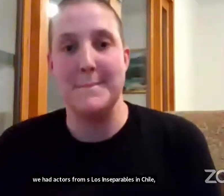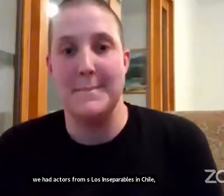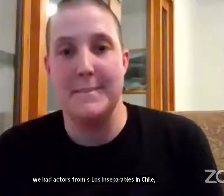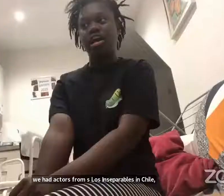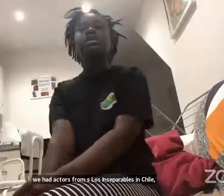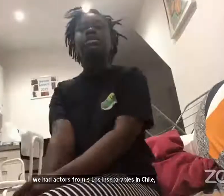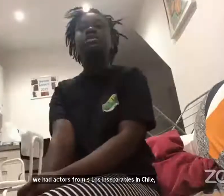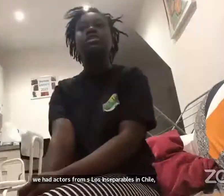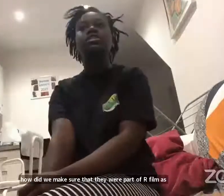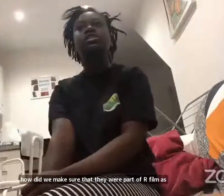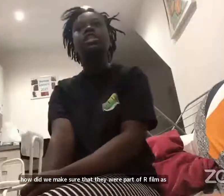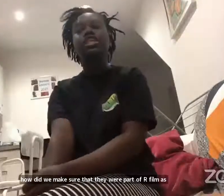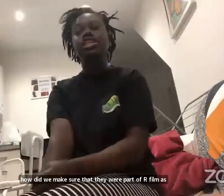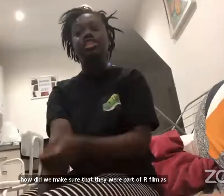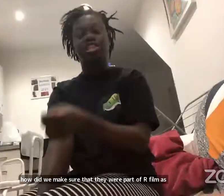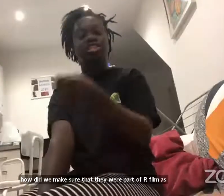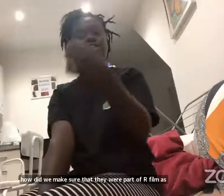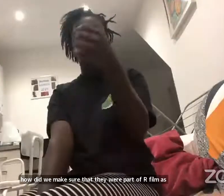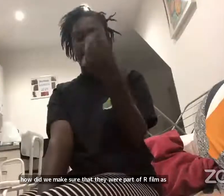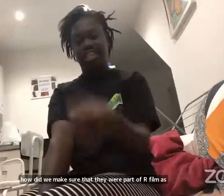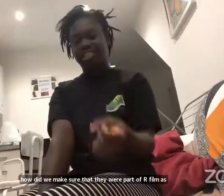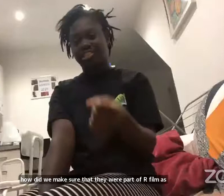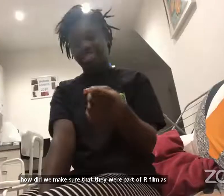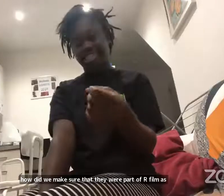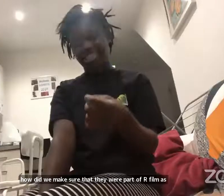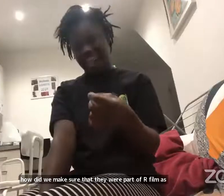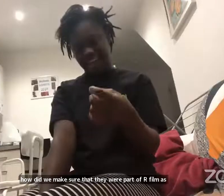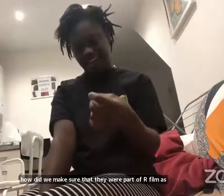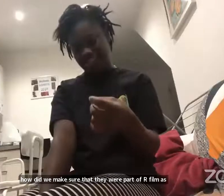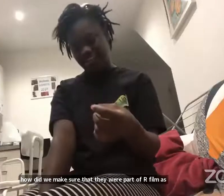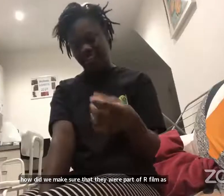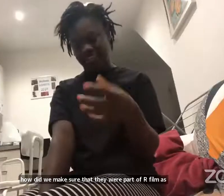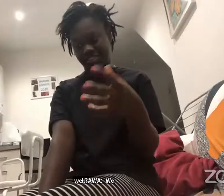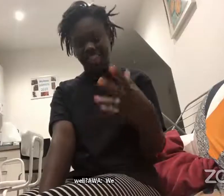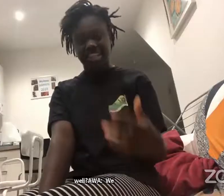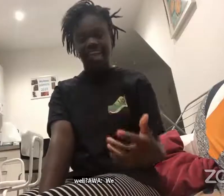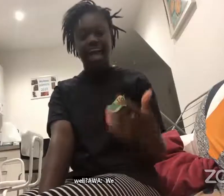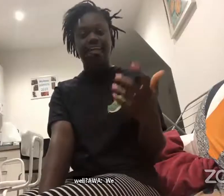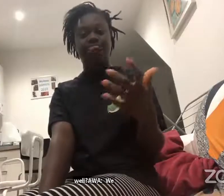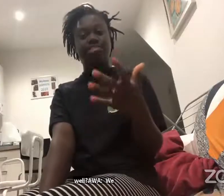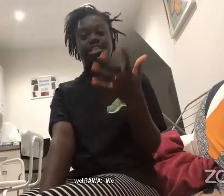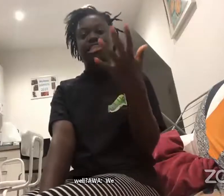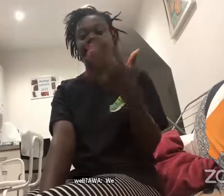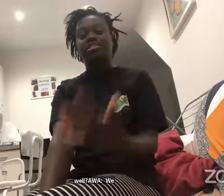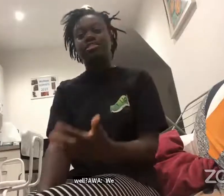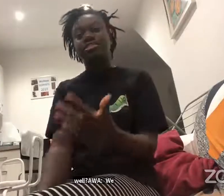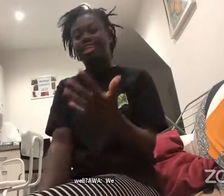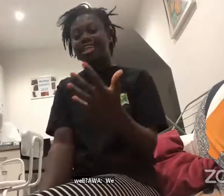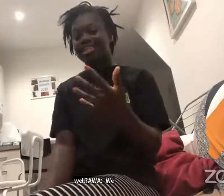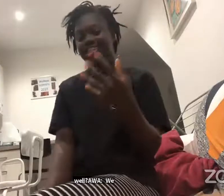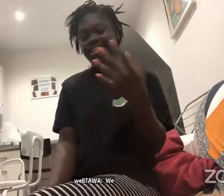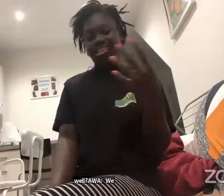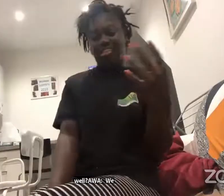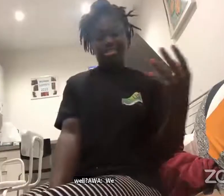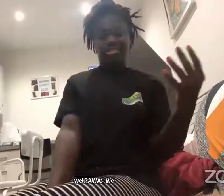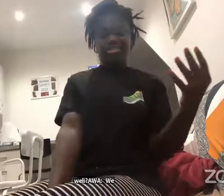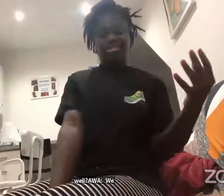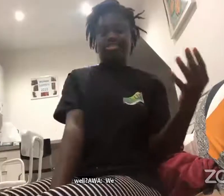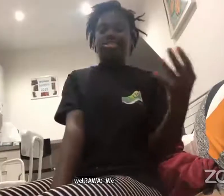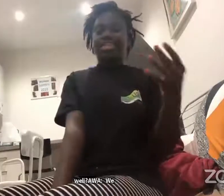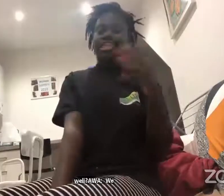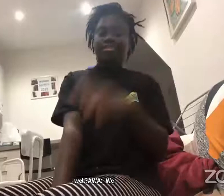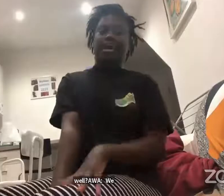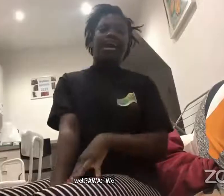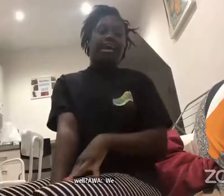We print the pictures out of them and we use them in